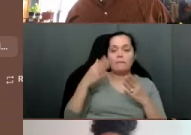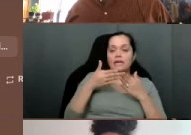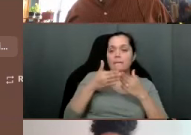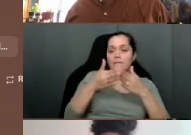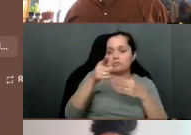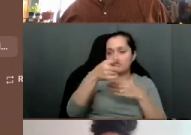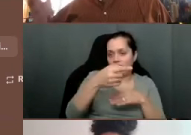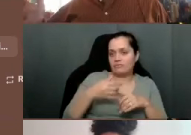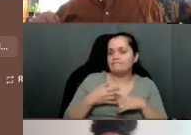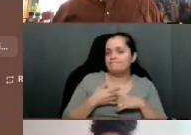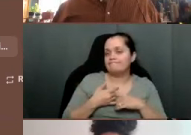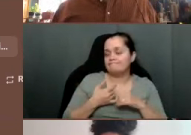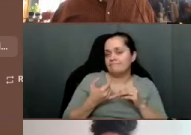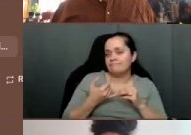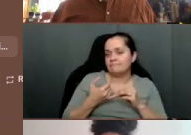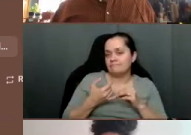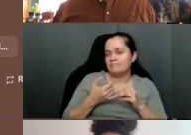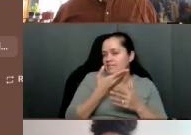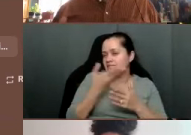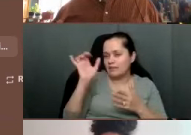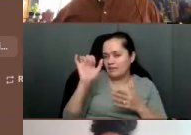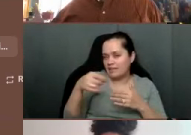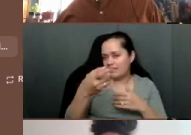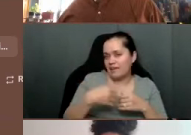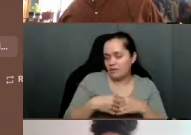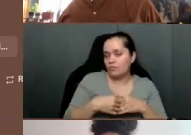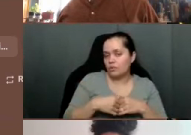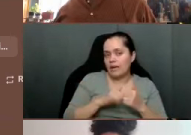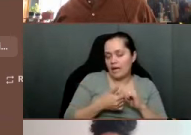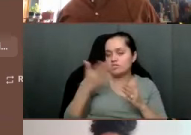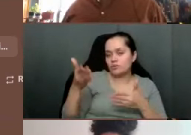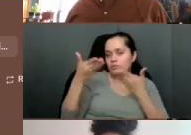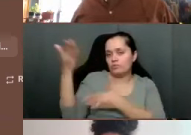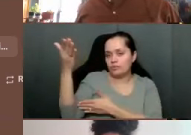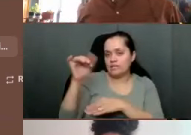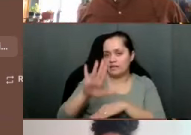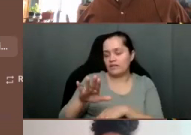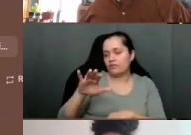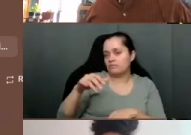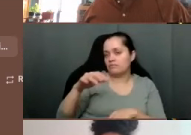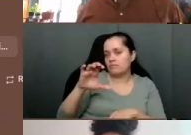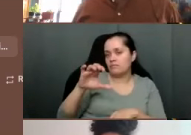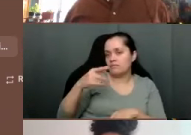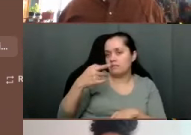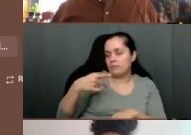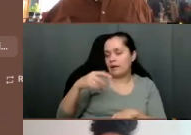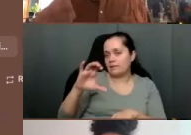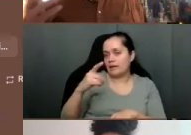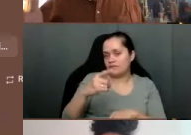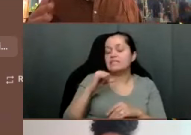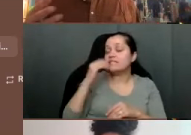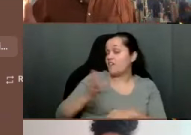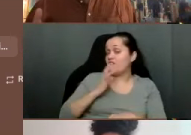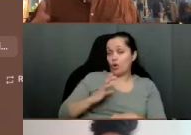are. Something like that would be how she would present her Padlet Canvas. It's not a formal presentation.